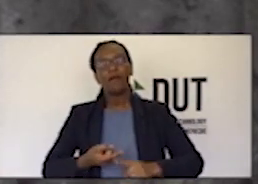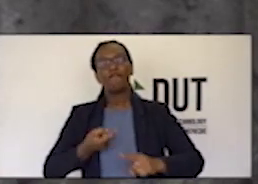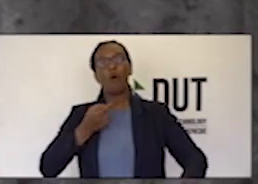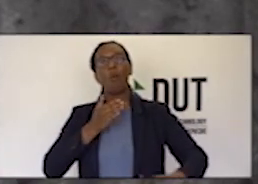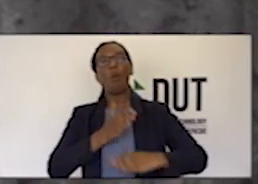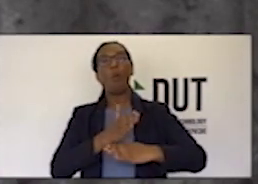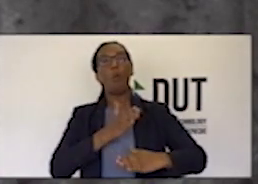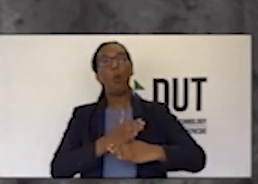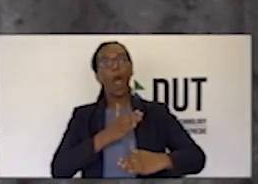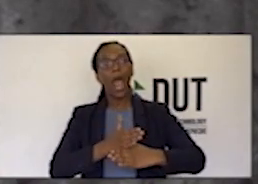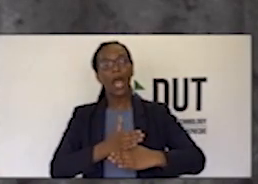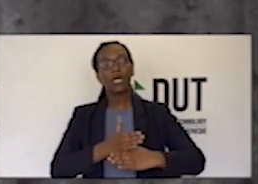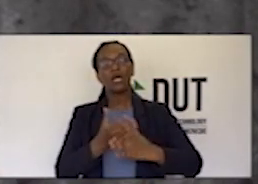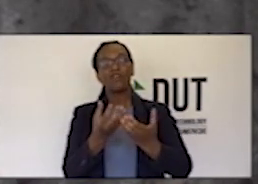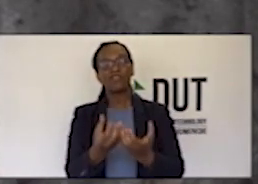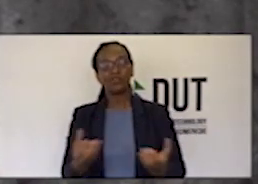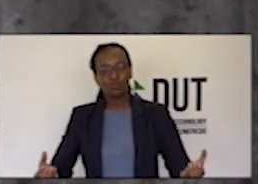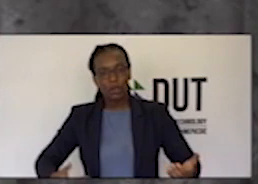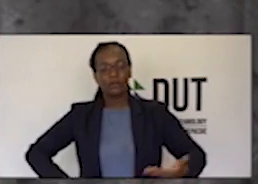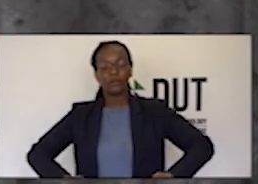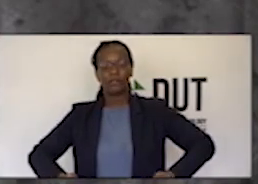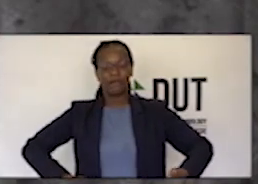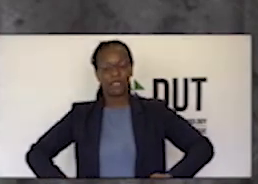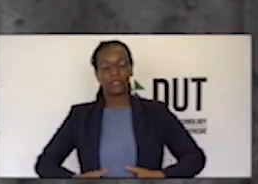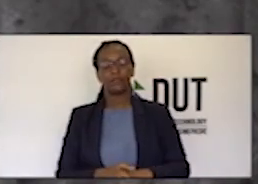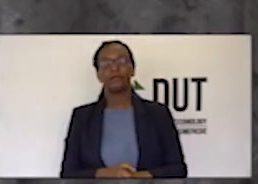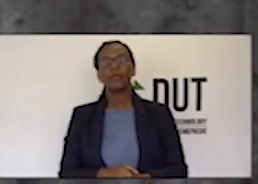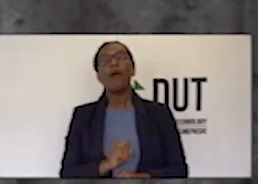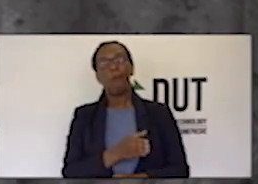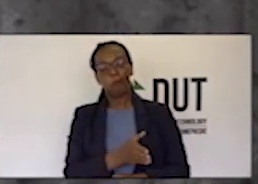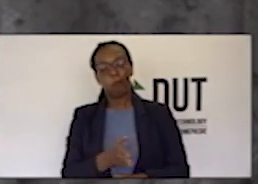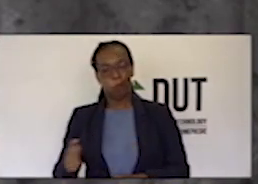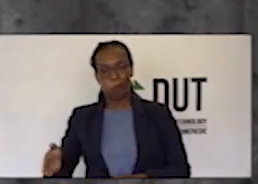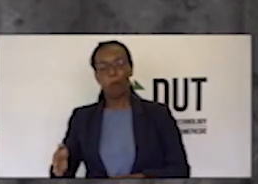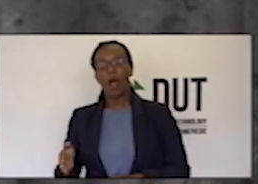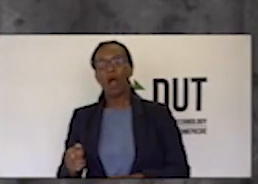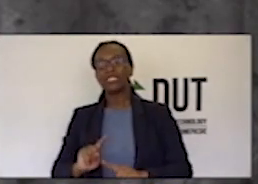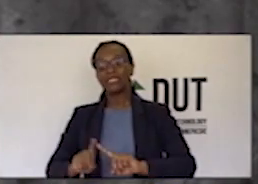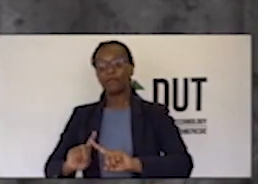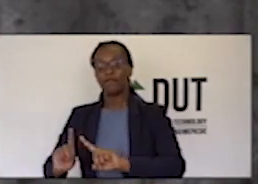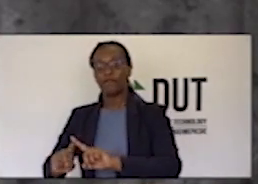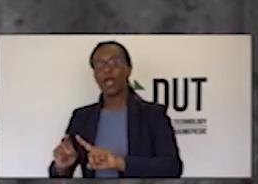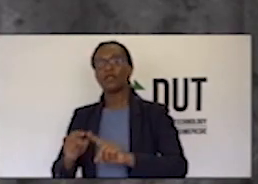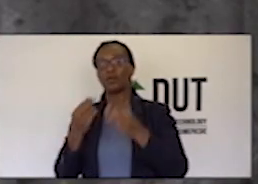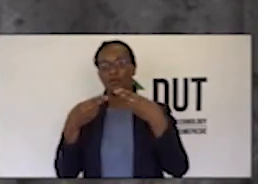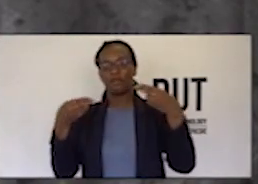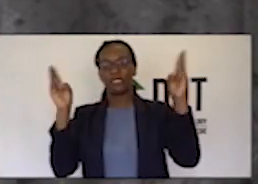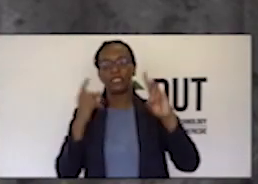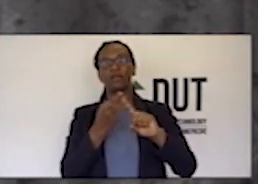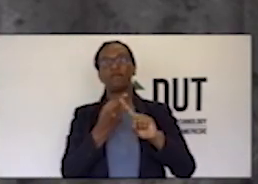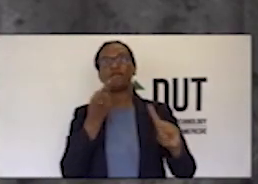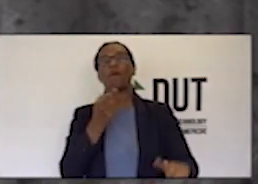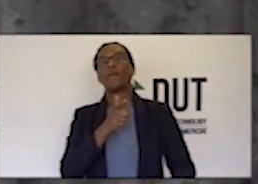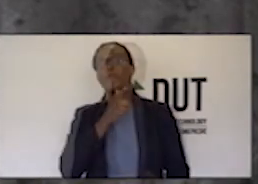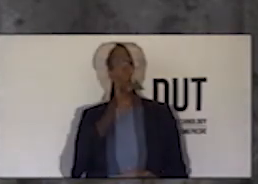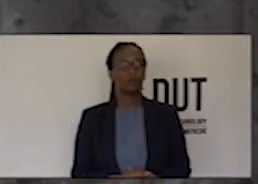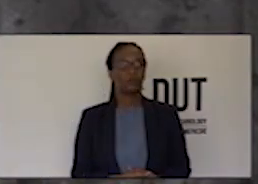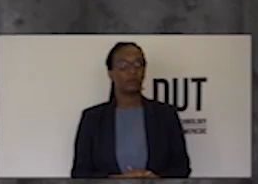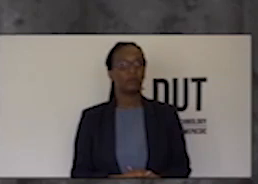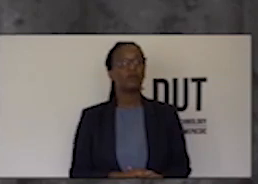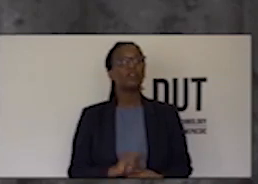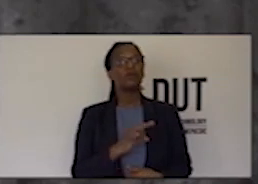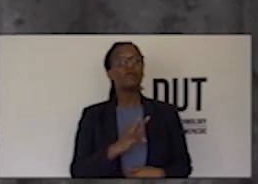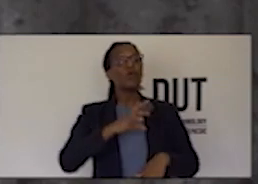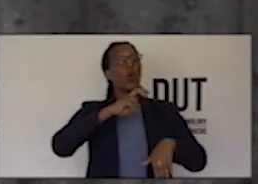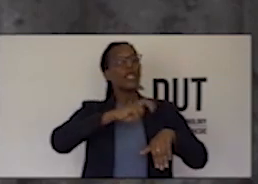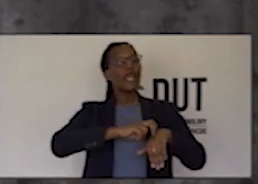career resource services, are available at our Midlands campuses as well.